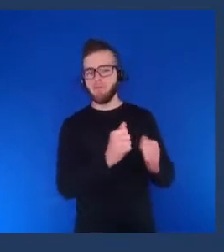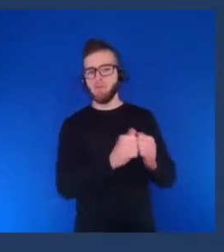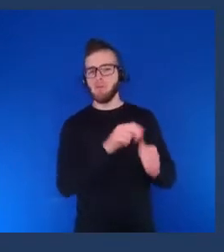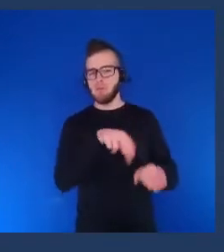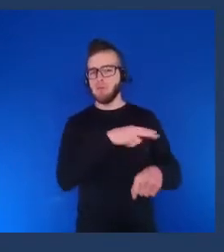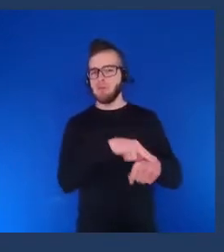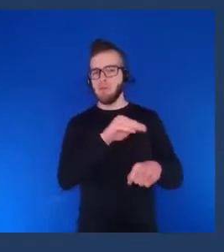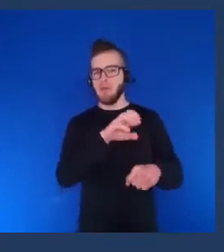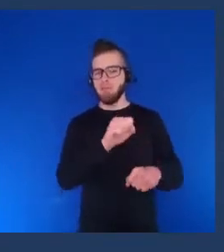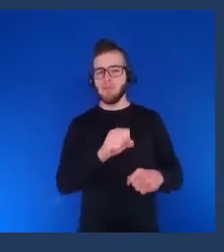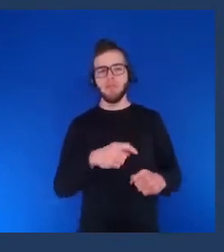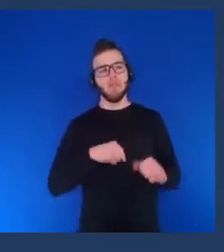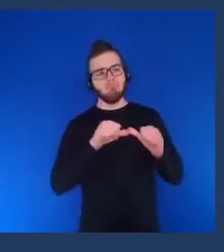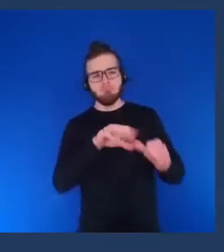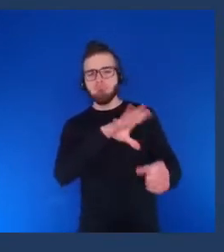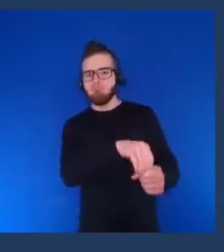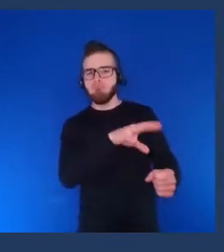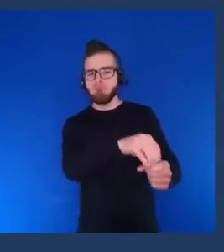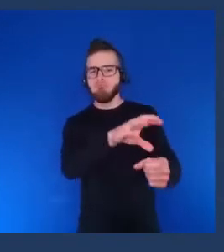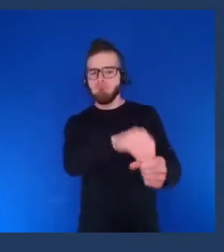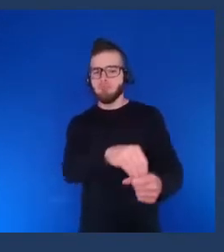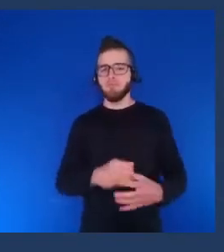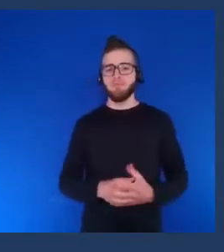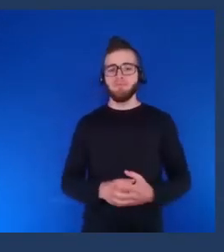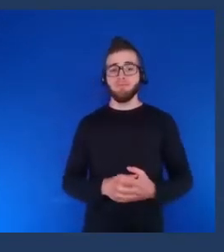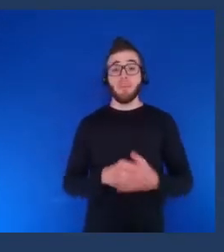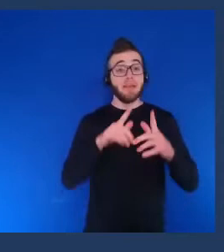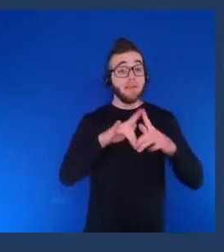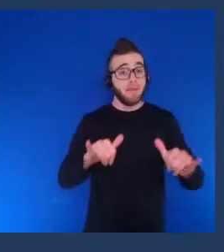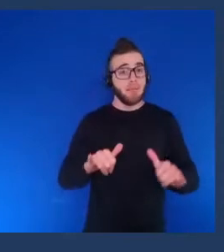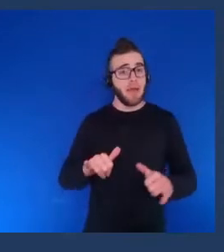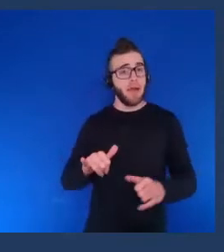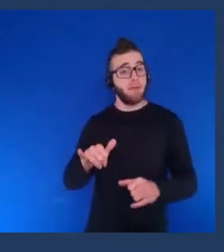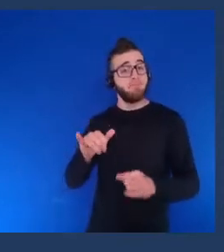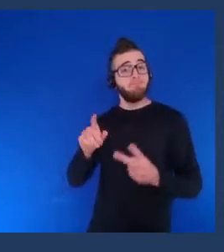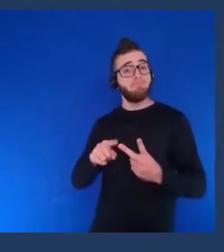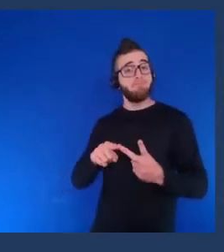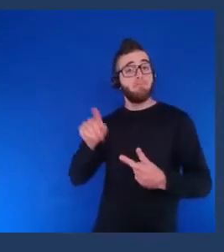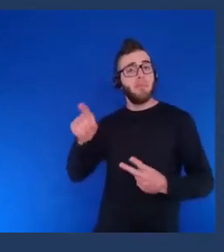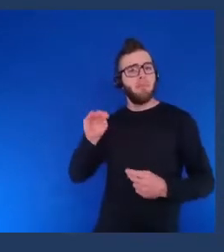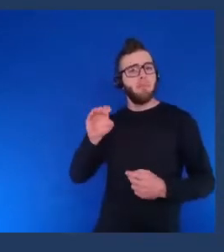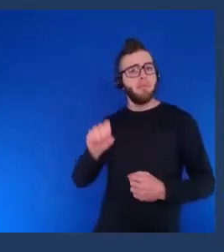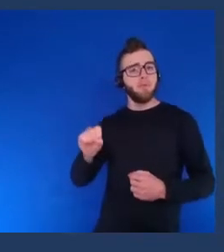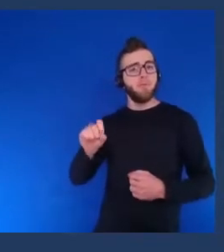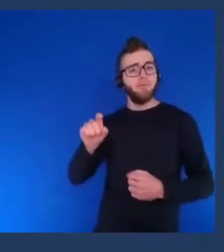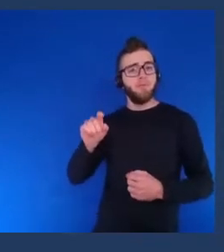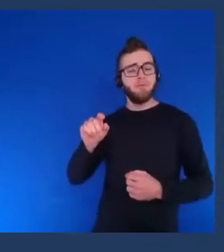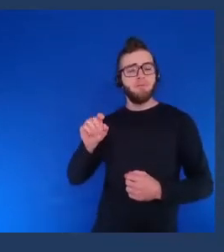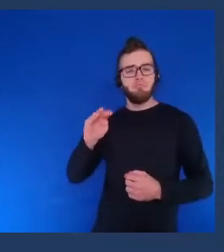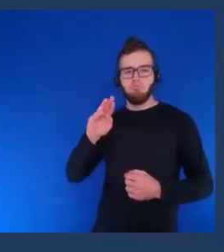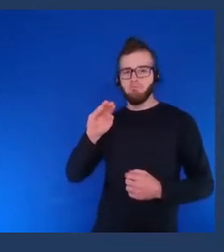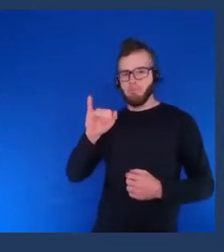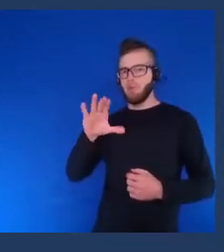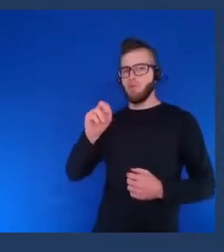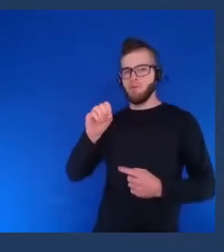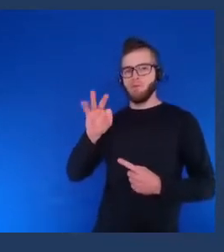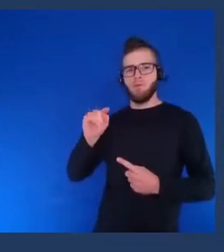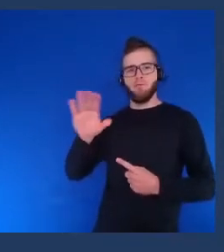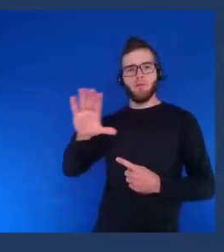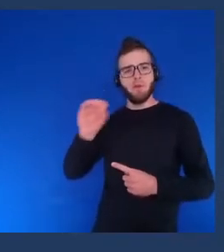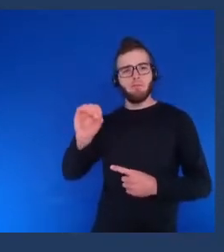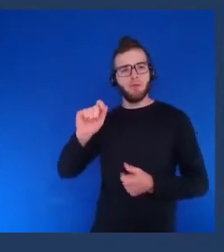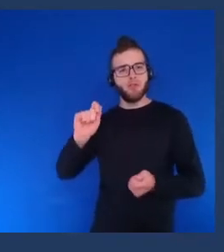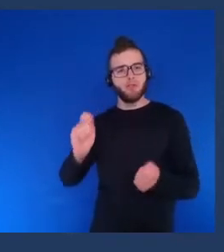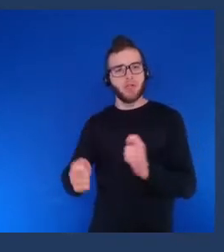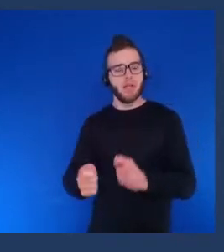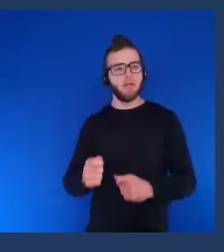was changing. Our company's culture was evolving, and we started to use words like empathy,